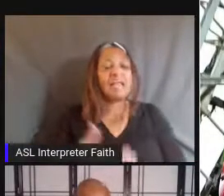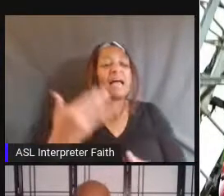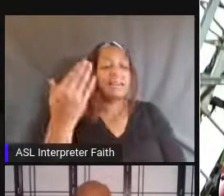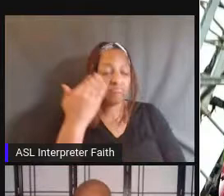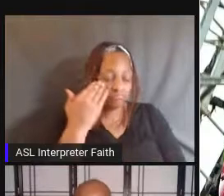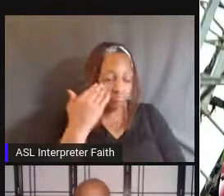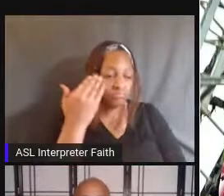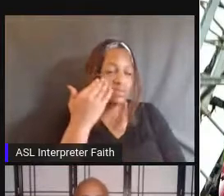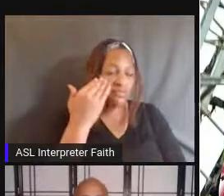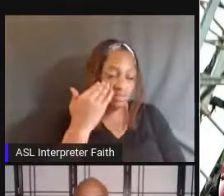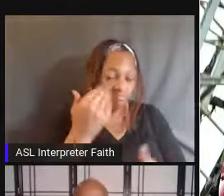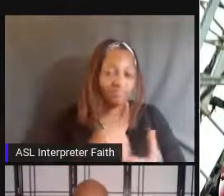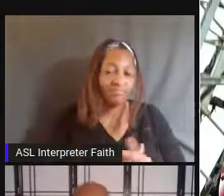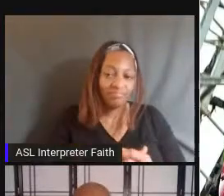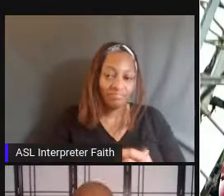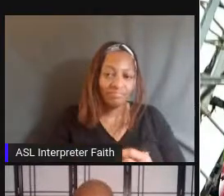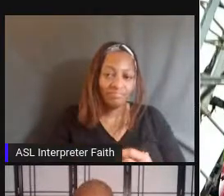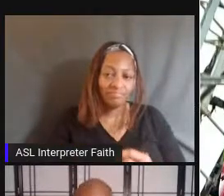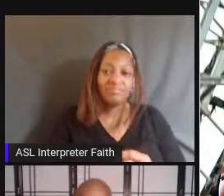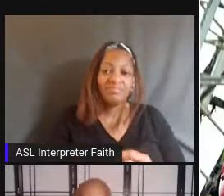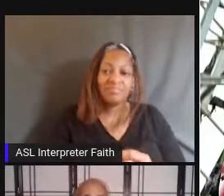know,